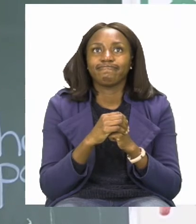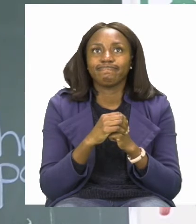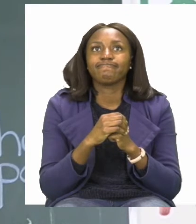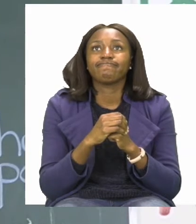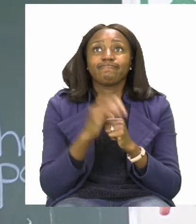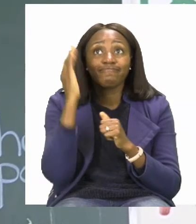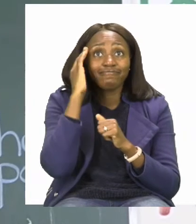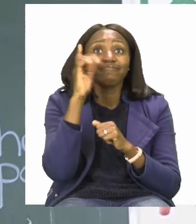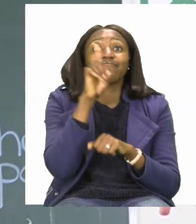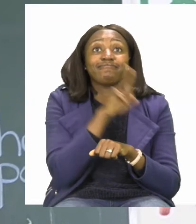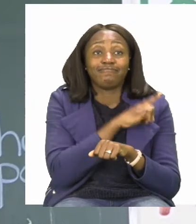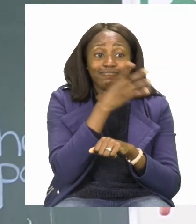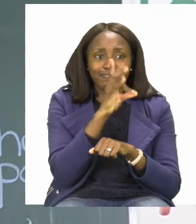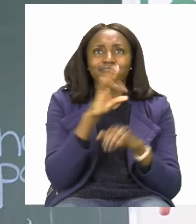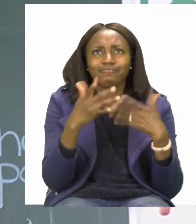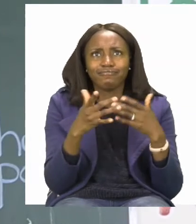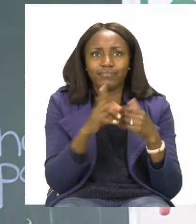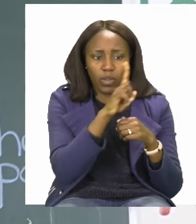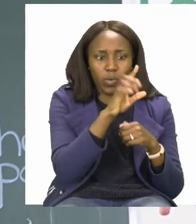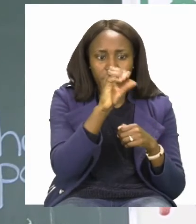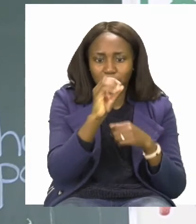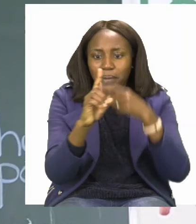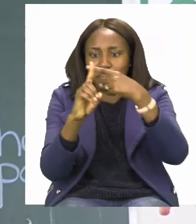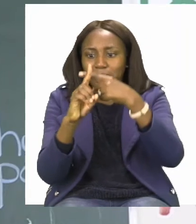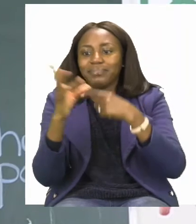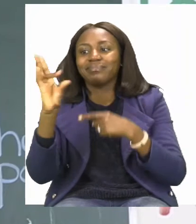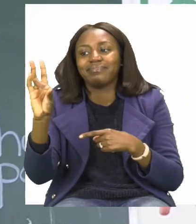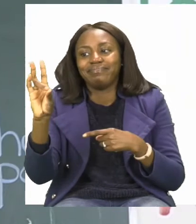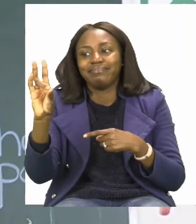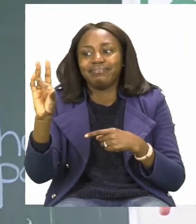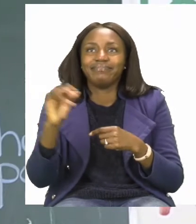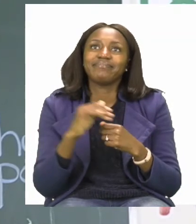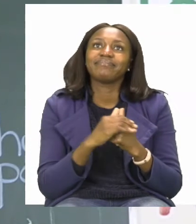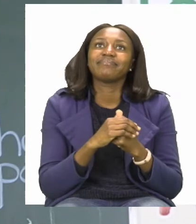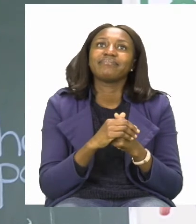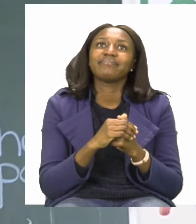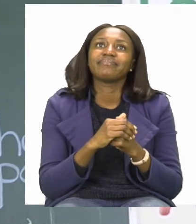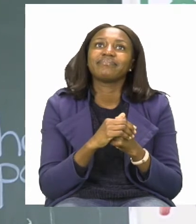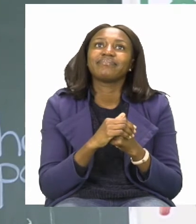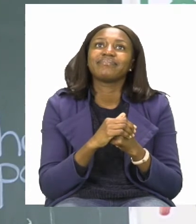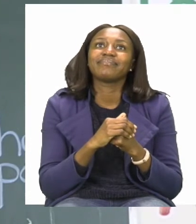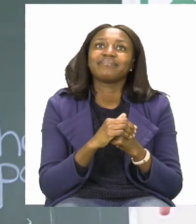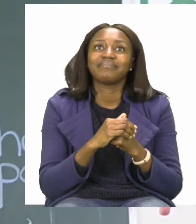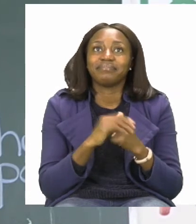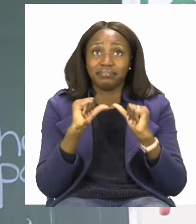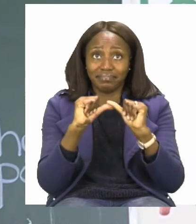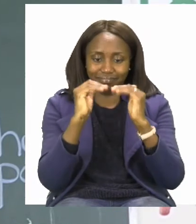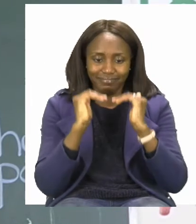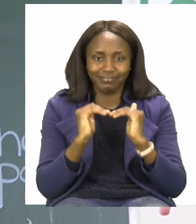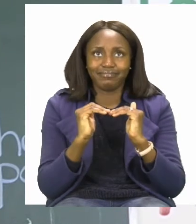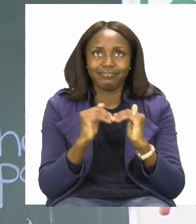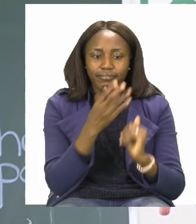that 17 is equal to 10 plus 7. Let's do the next one. We